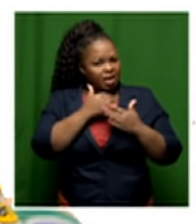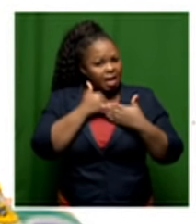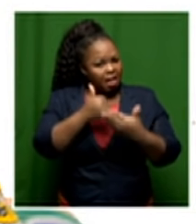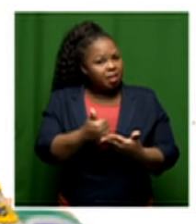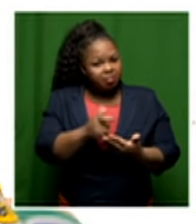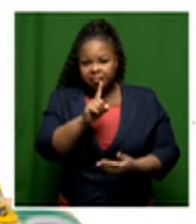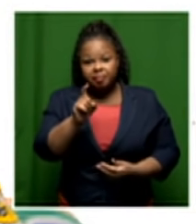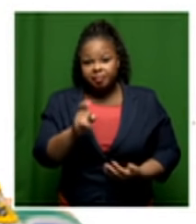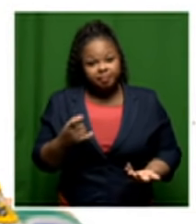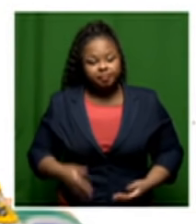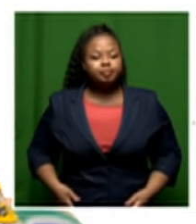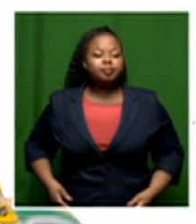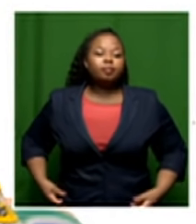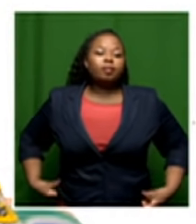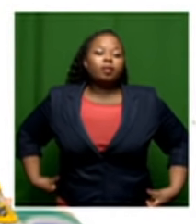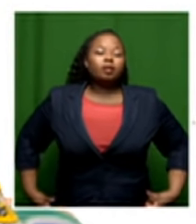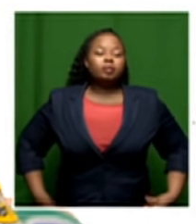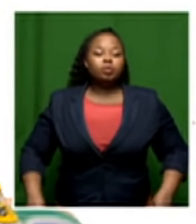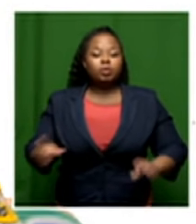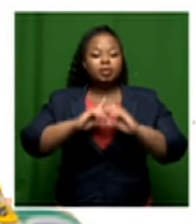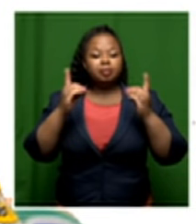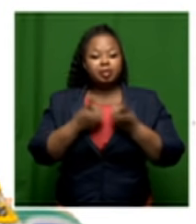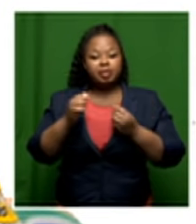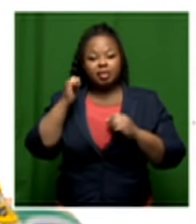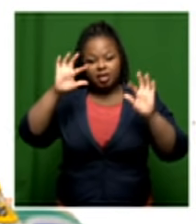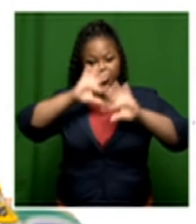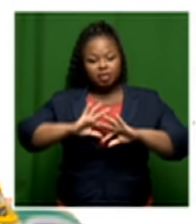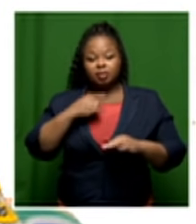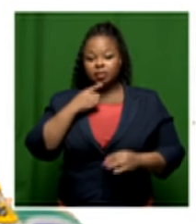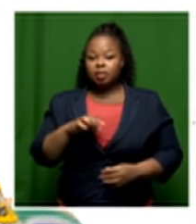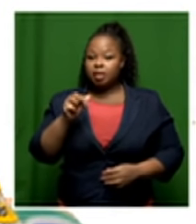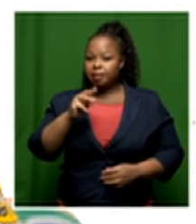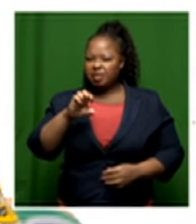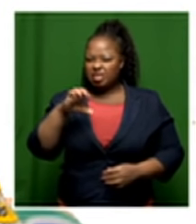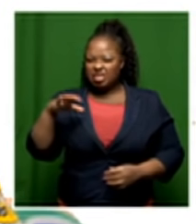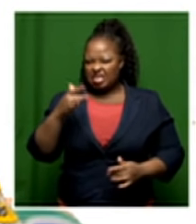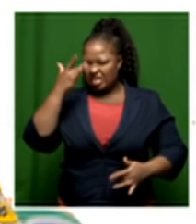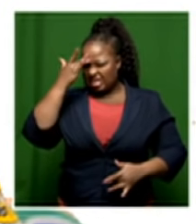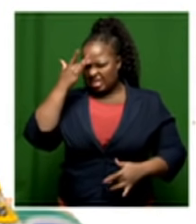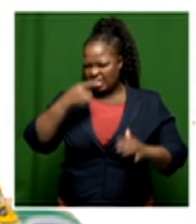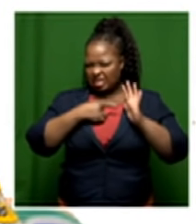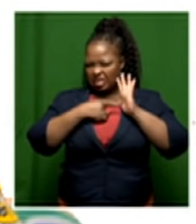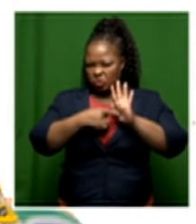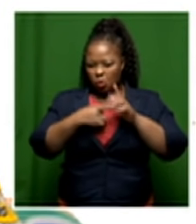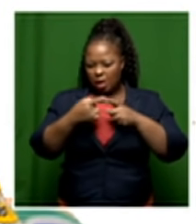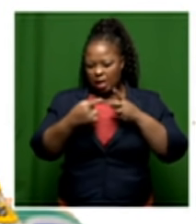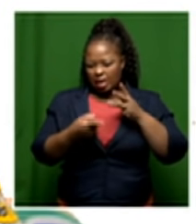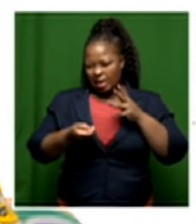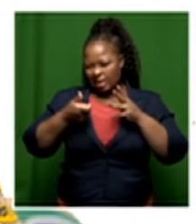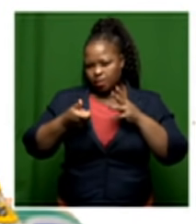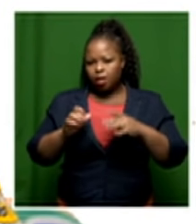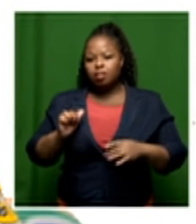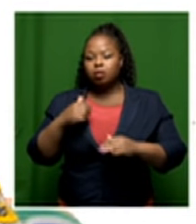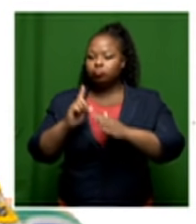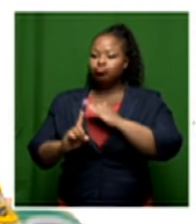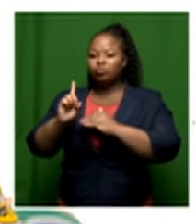against COVID-19. According to a department statement released last night, the MEC presented mild symptoms before she went to